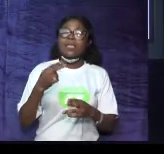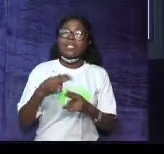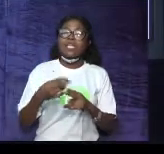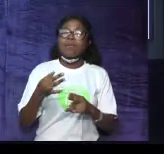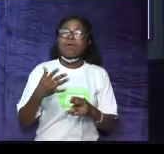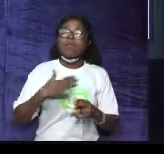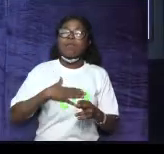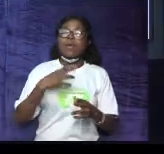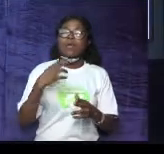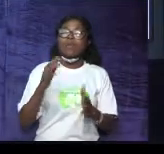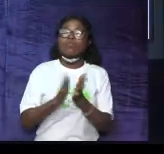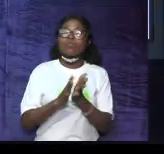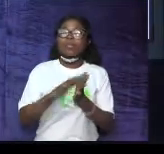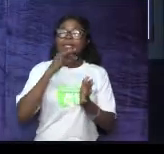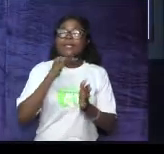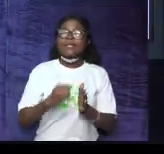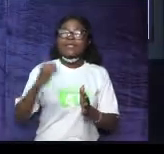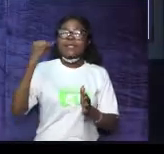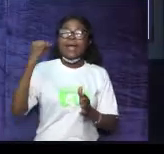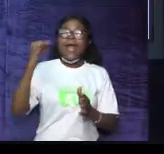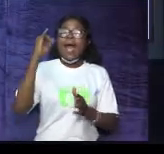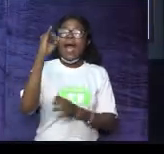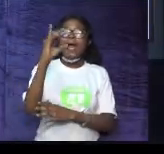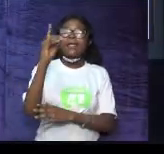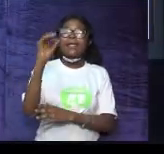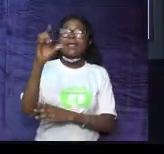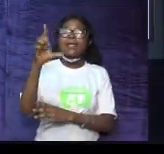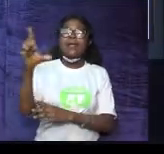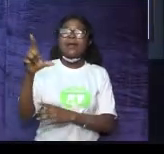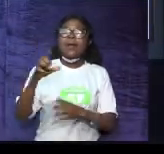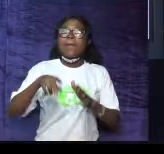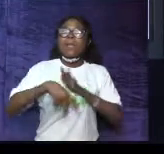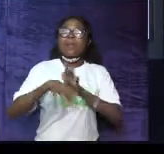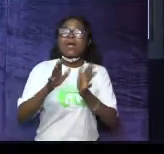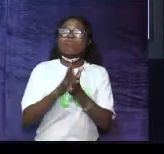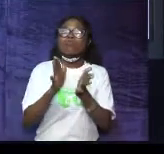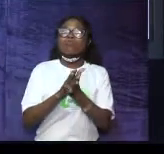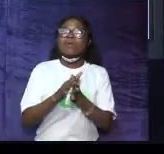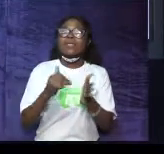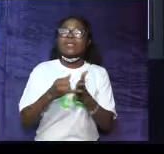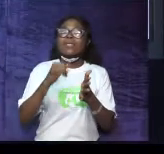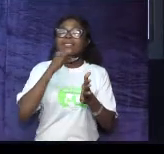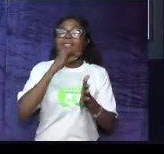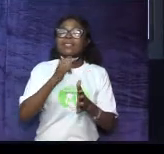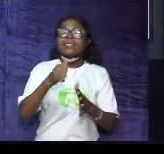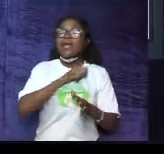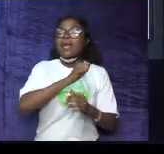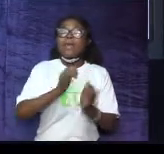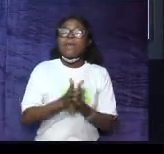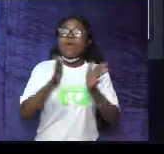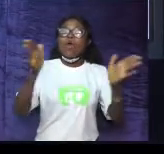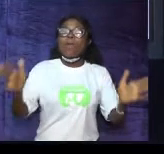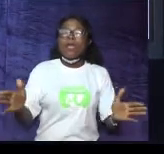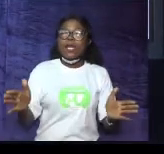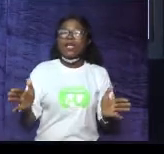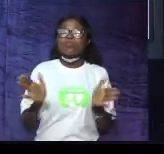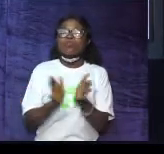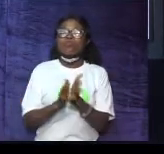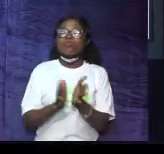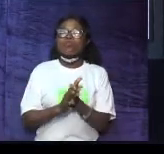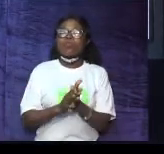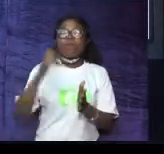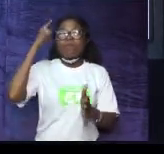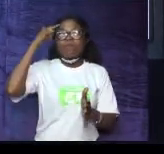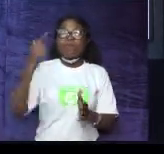Yes. The name of my school is Ideal Primary School. It is a public primary school